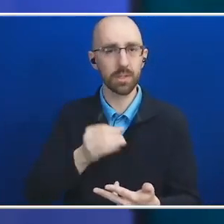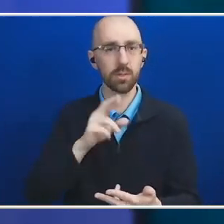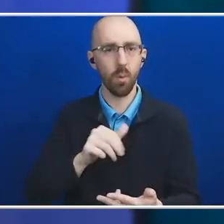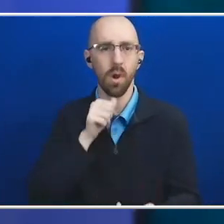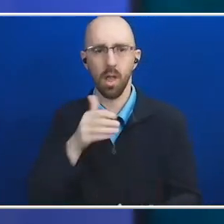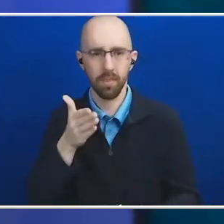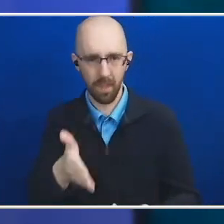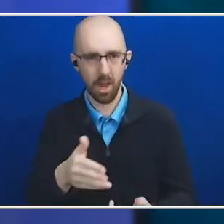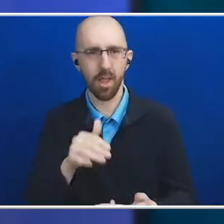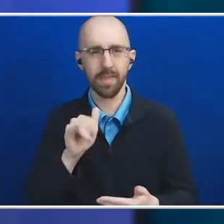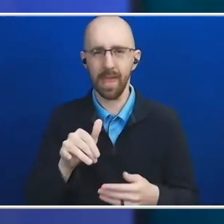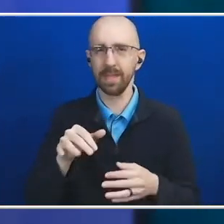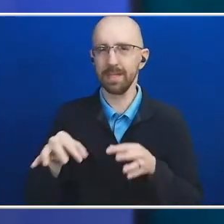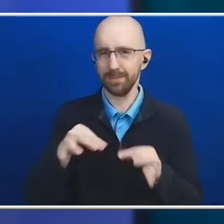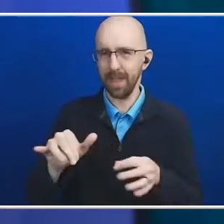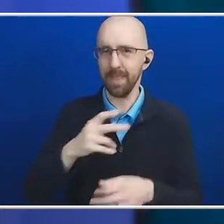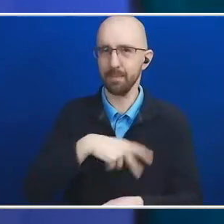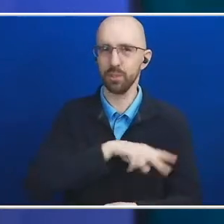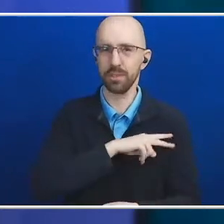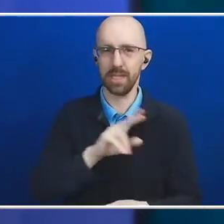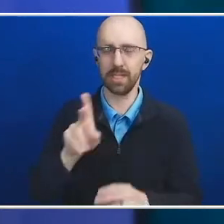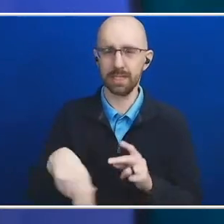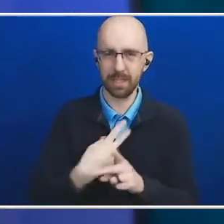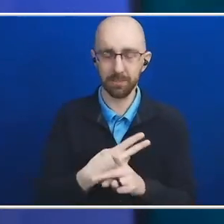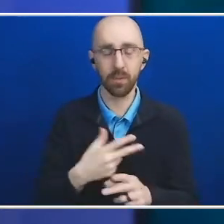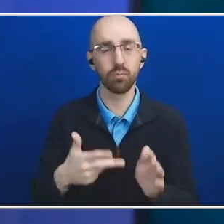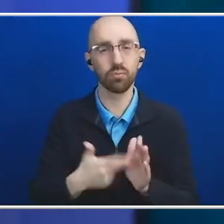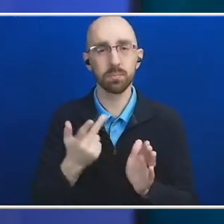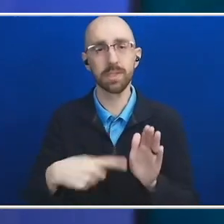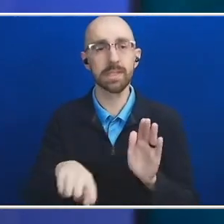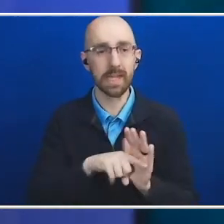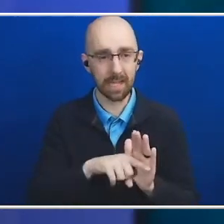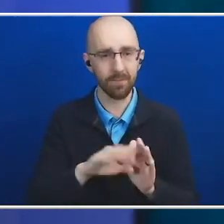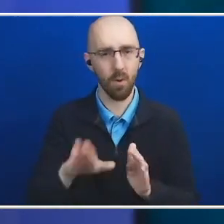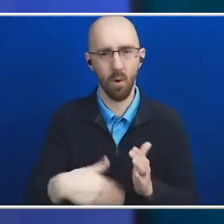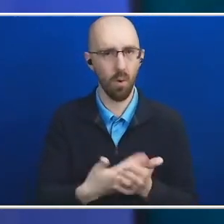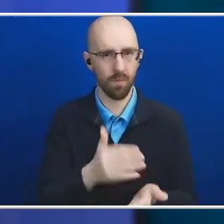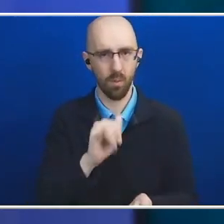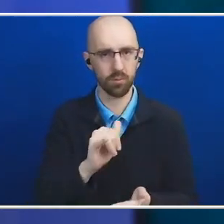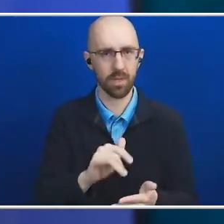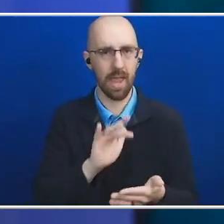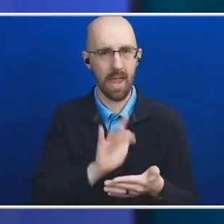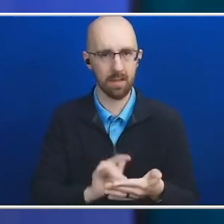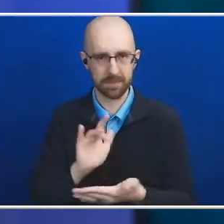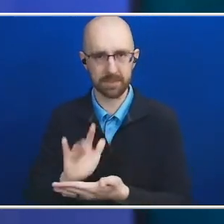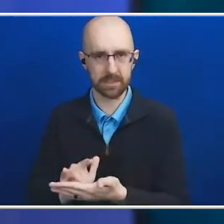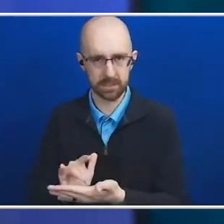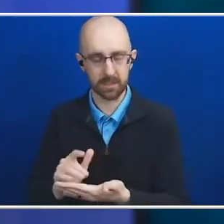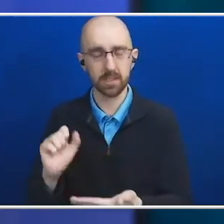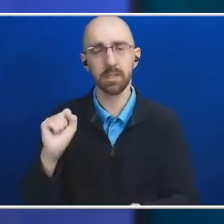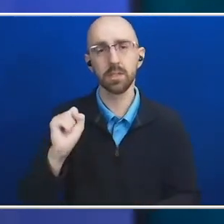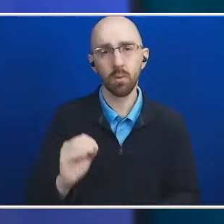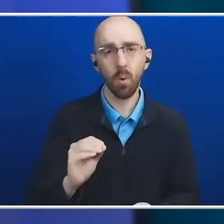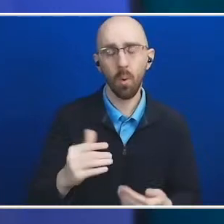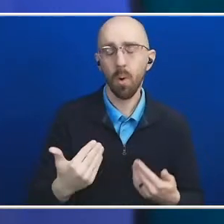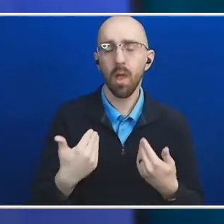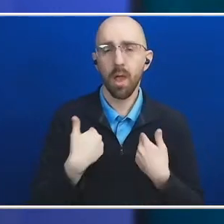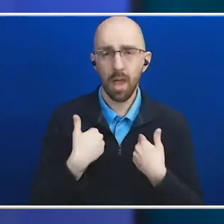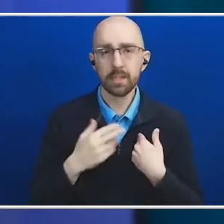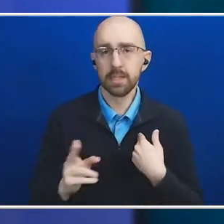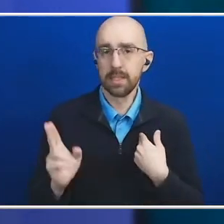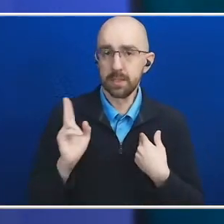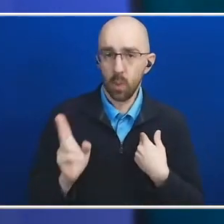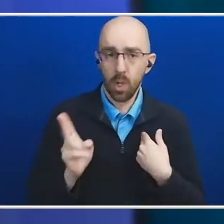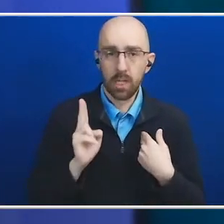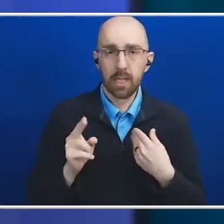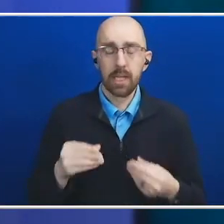personality type. So in a triple negative breast cancer, all of those are absent. So it has historically given us a